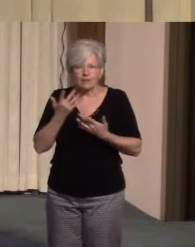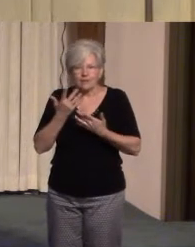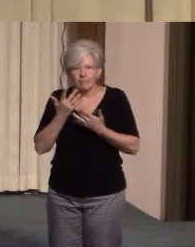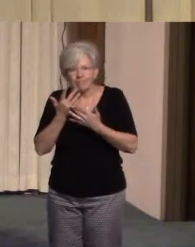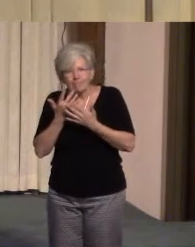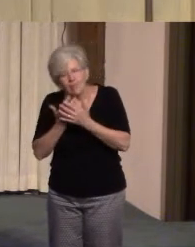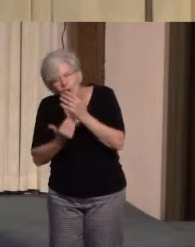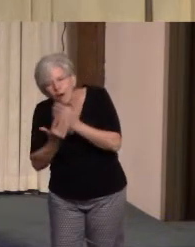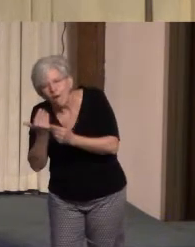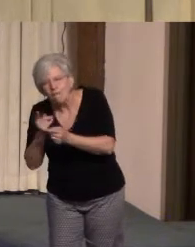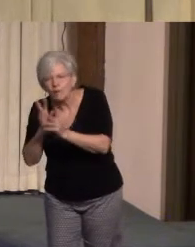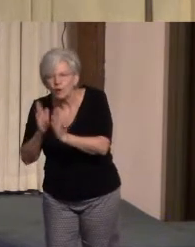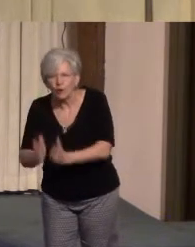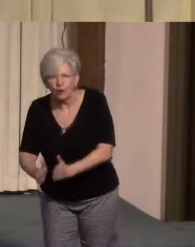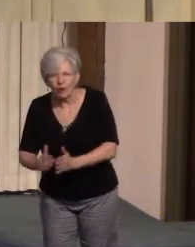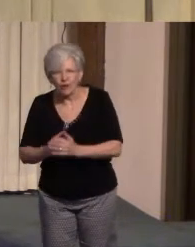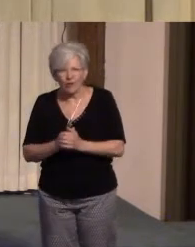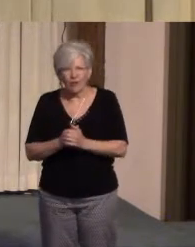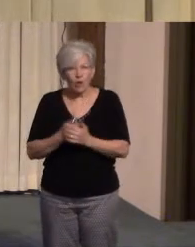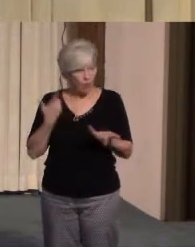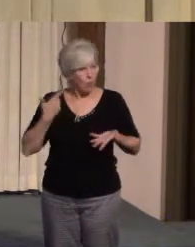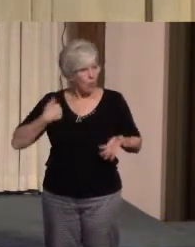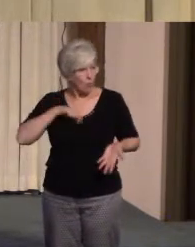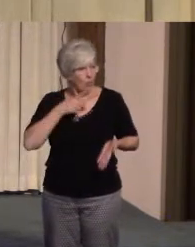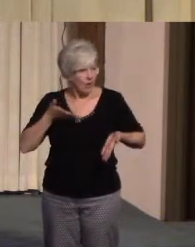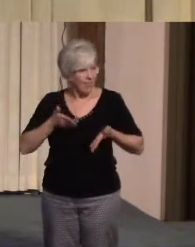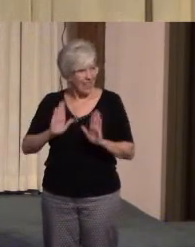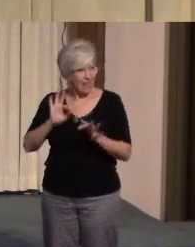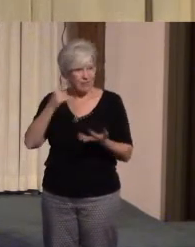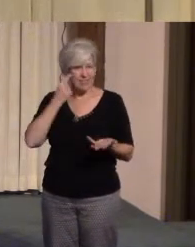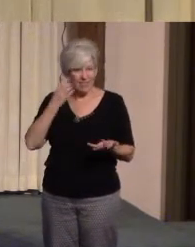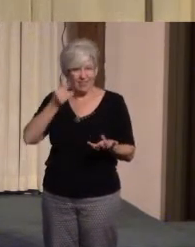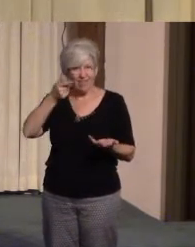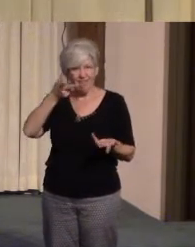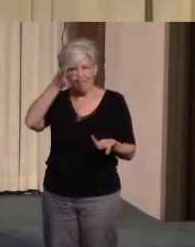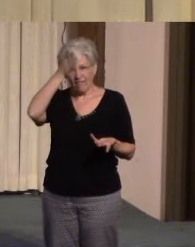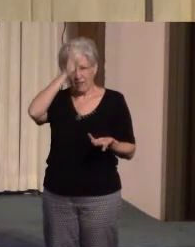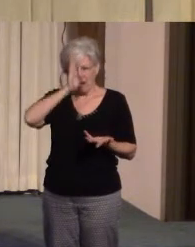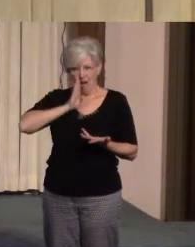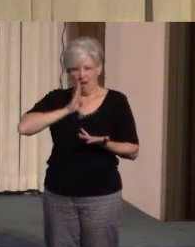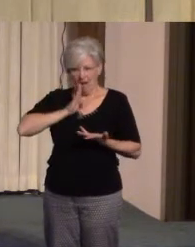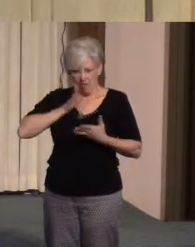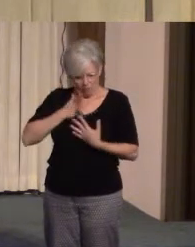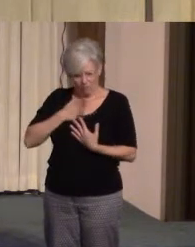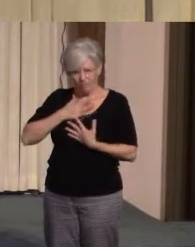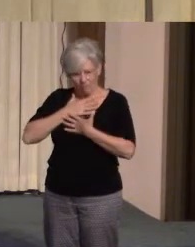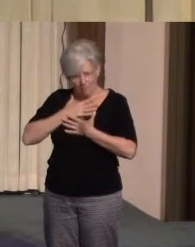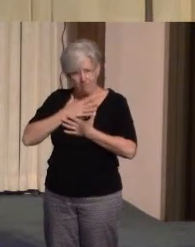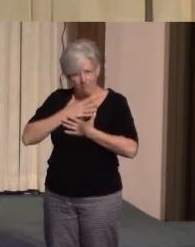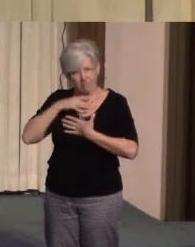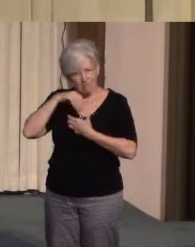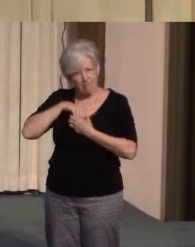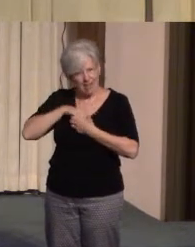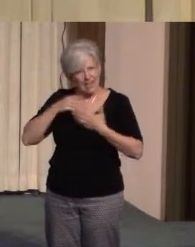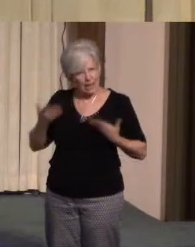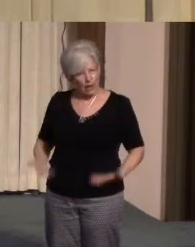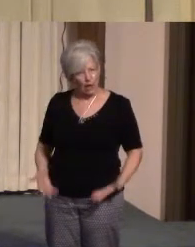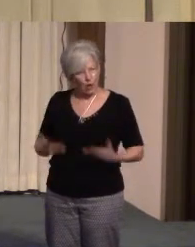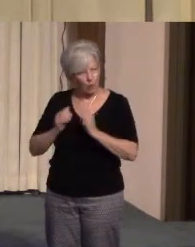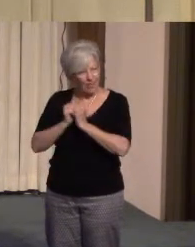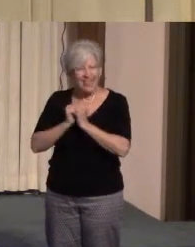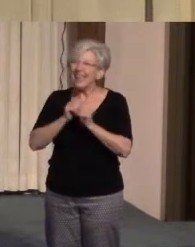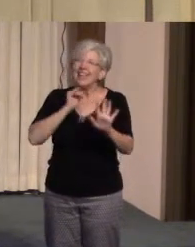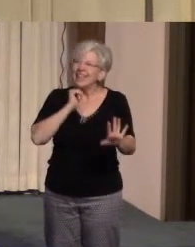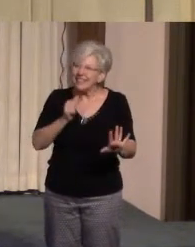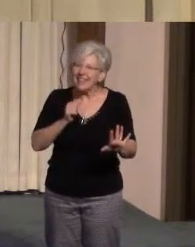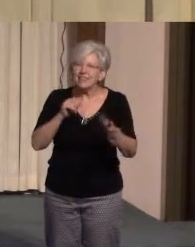okay. Now that doesn't mean that, there's in actuality a dude, right, that, has a little window